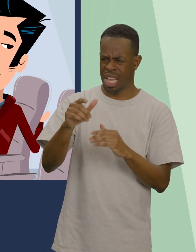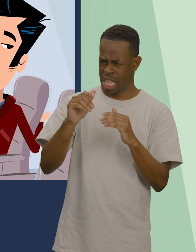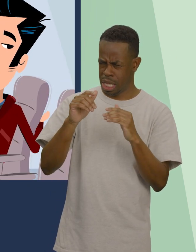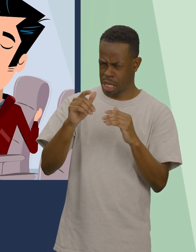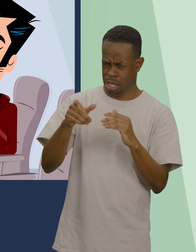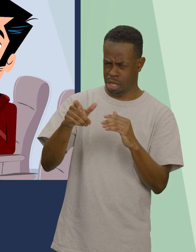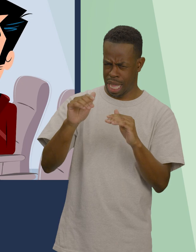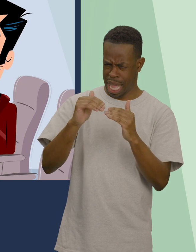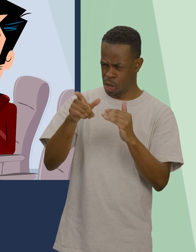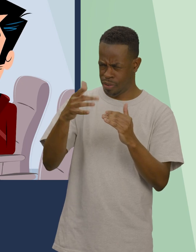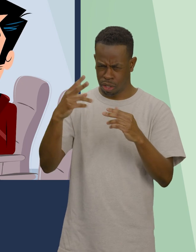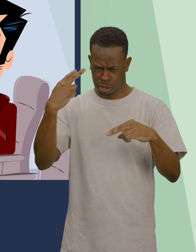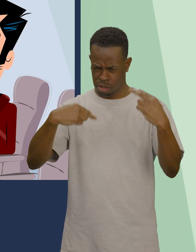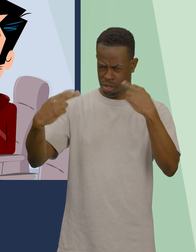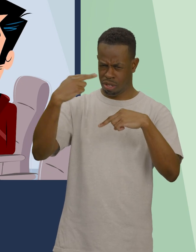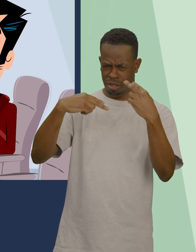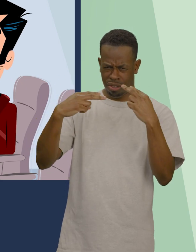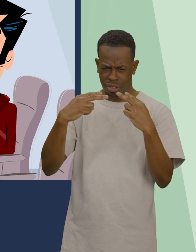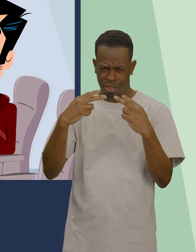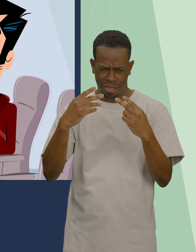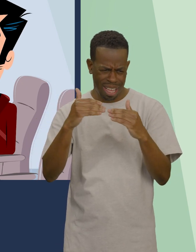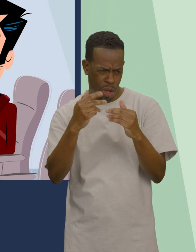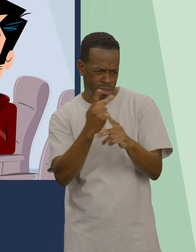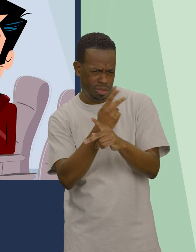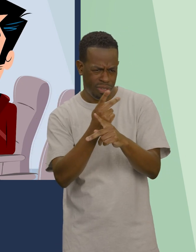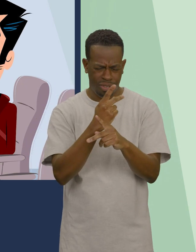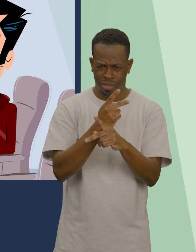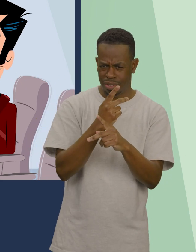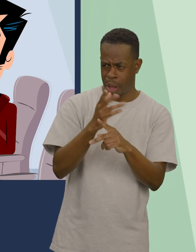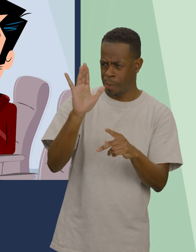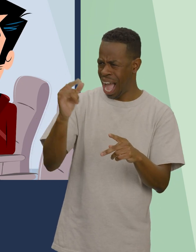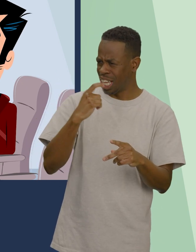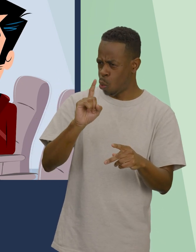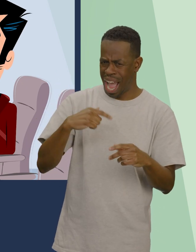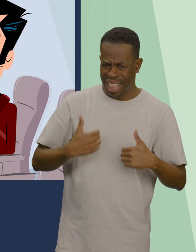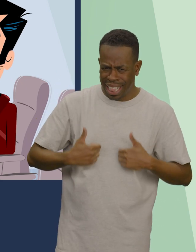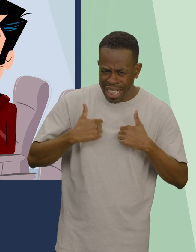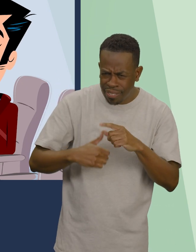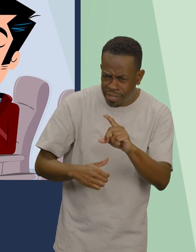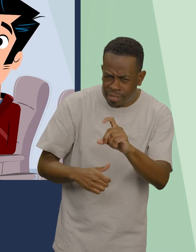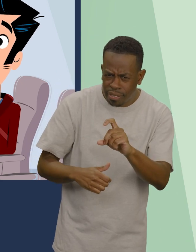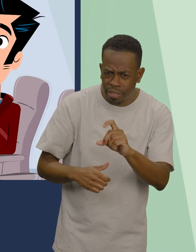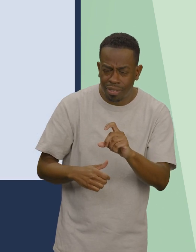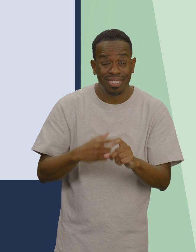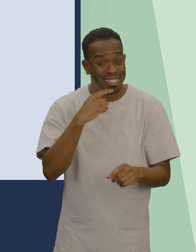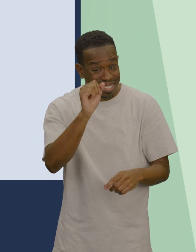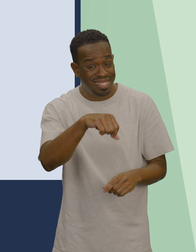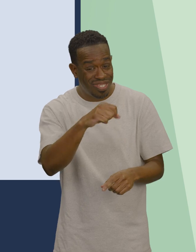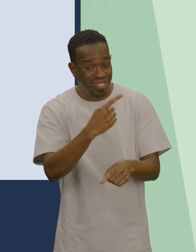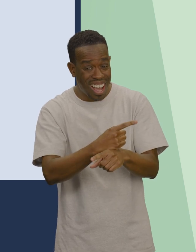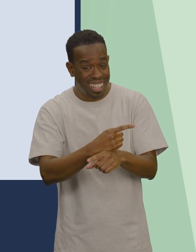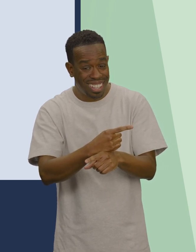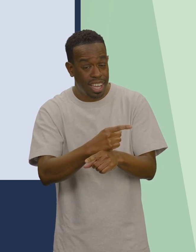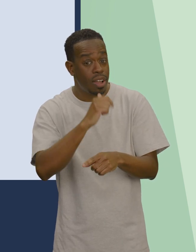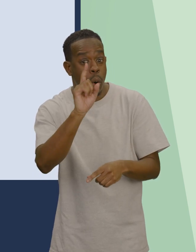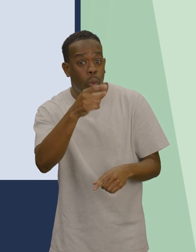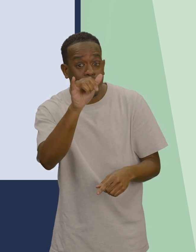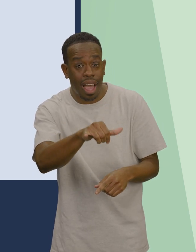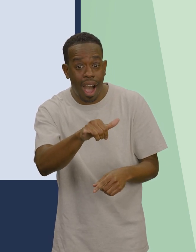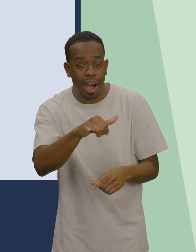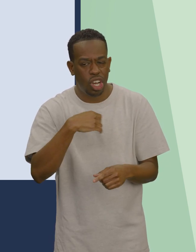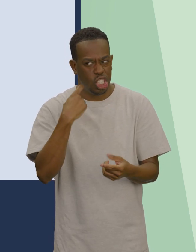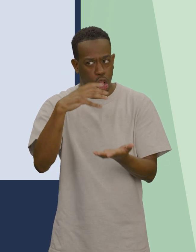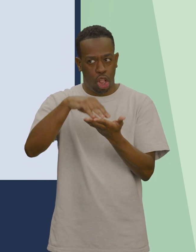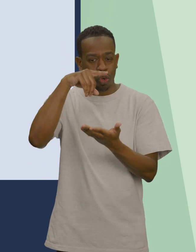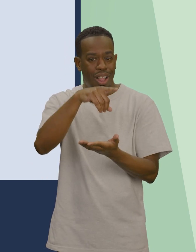second. Yes? Did you just figure out a way to get me involved with the community by asking where I live? Yes, Vinny. Not only